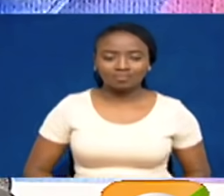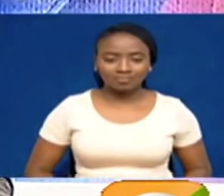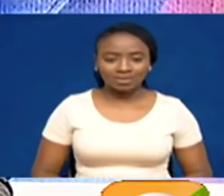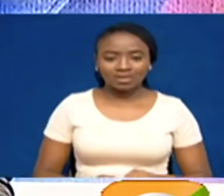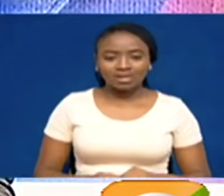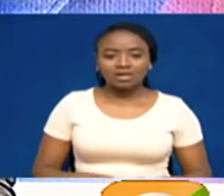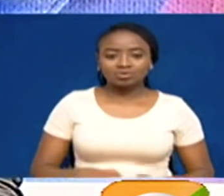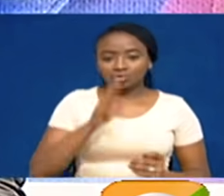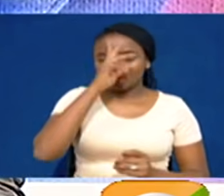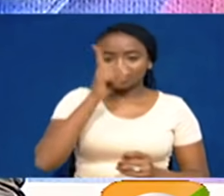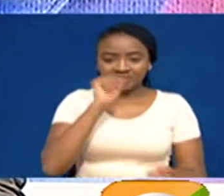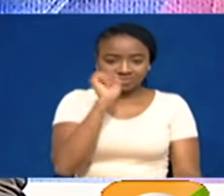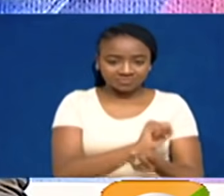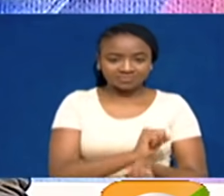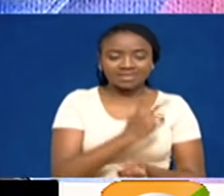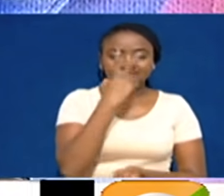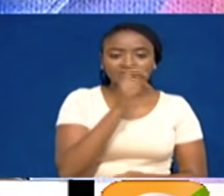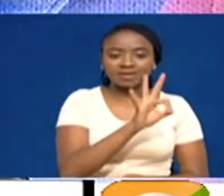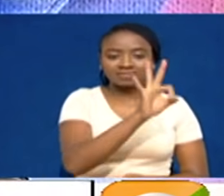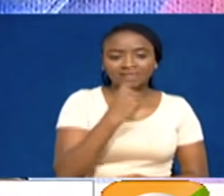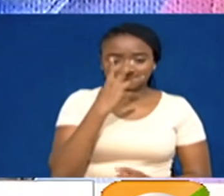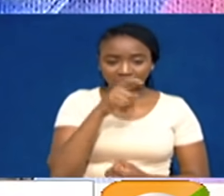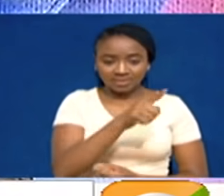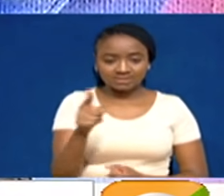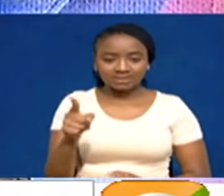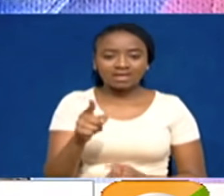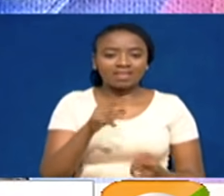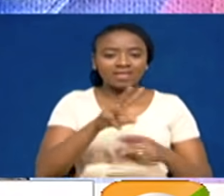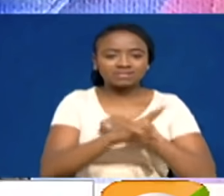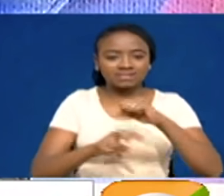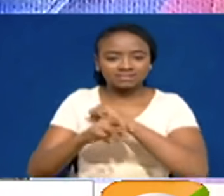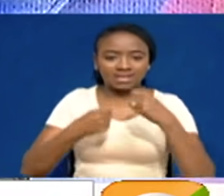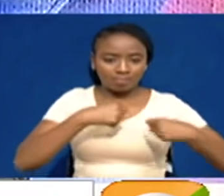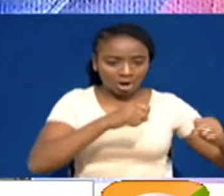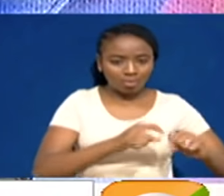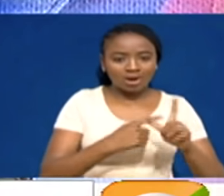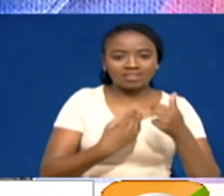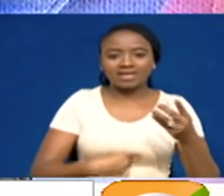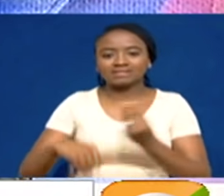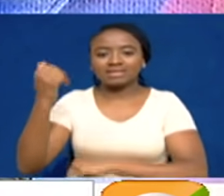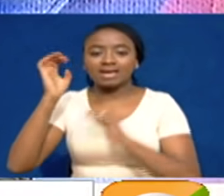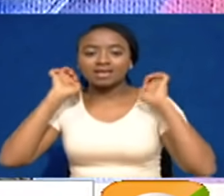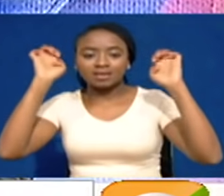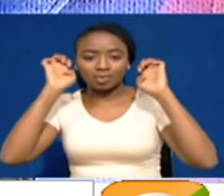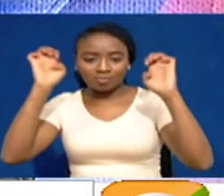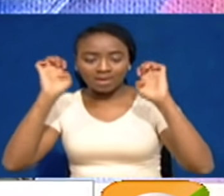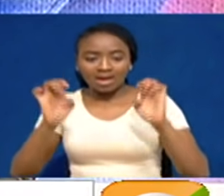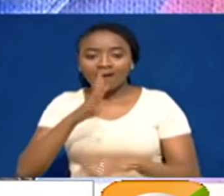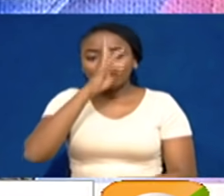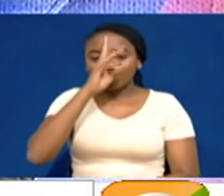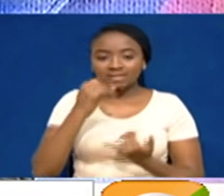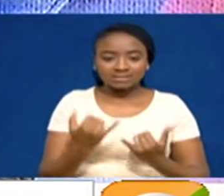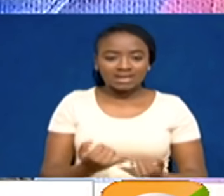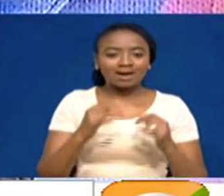This next story. Police in Nairobi have arrested three suspects believed to be behind the theft of motorbikes in the country, which